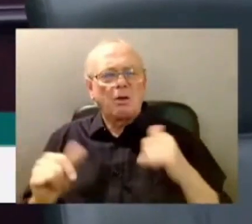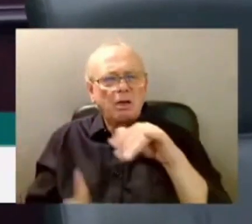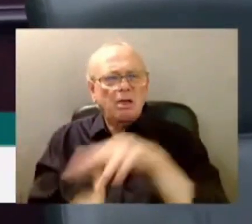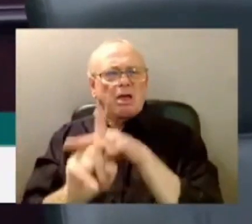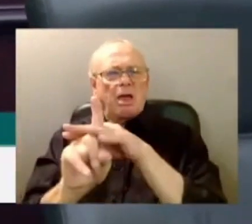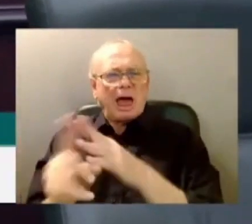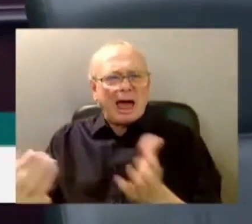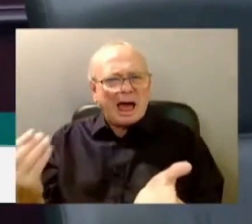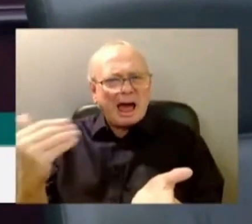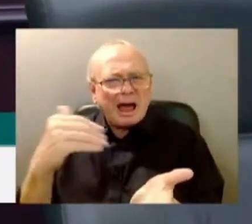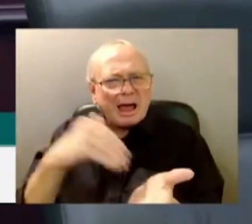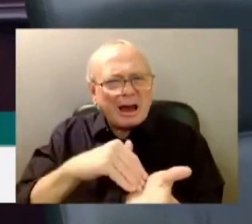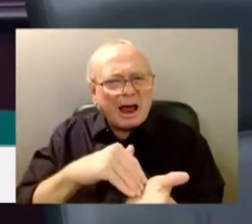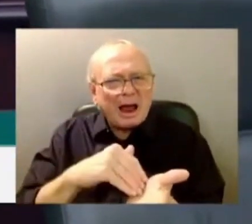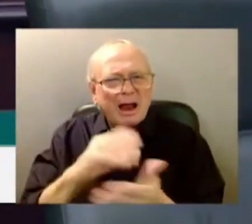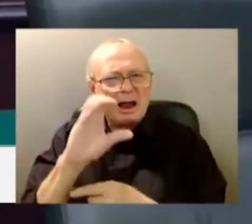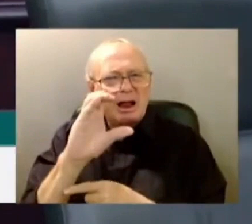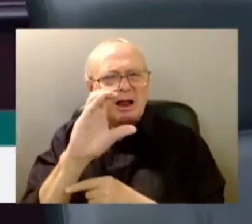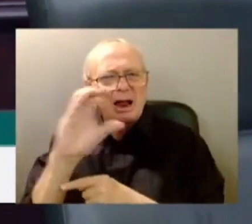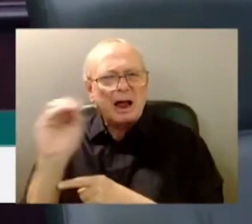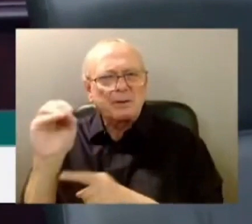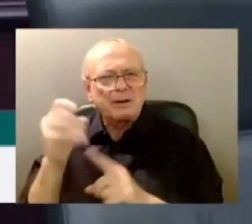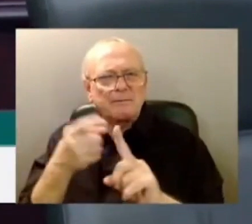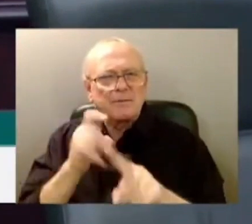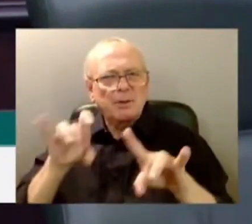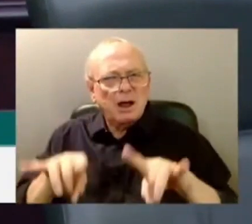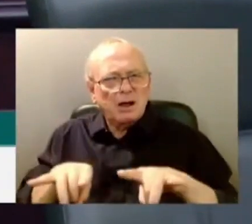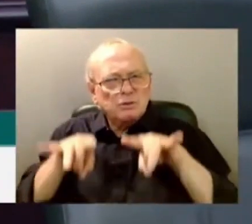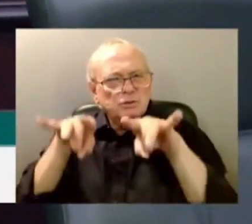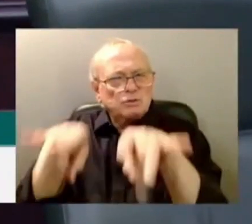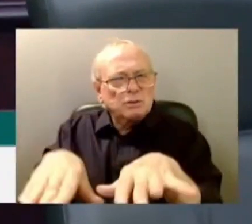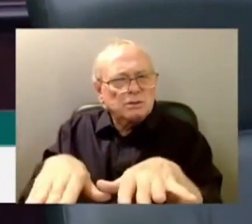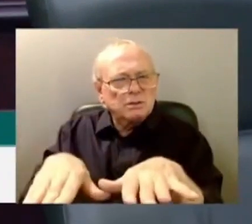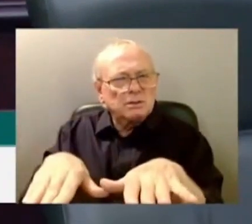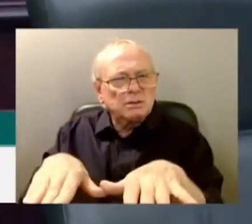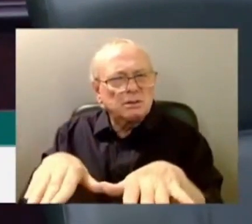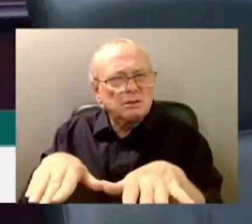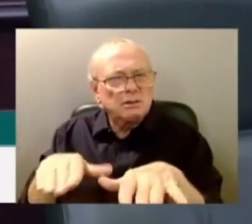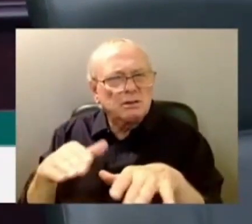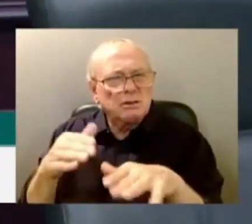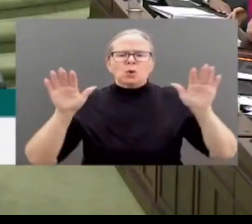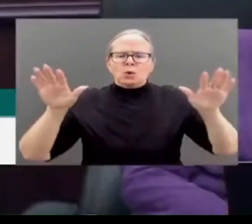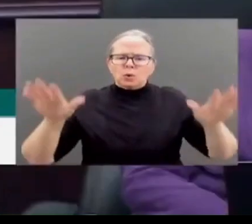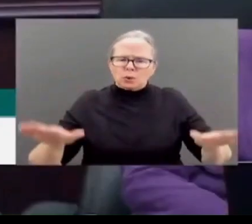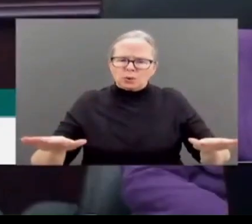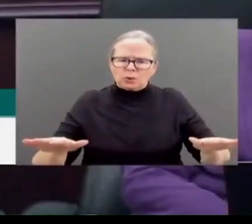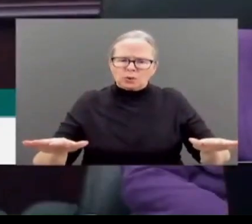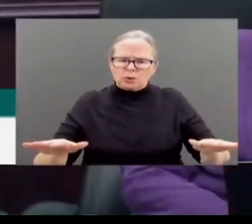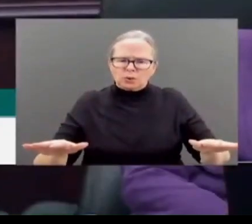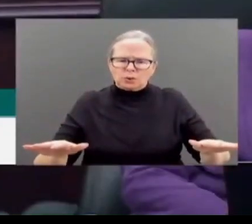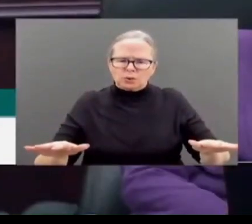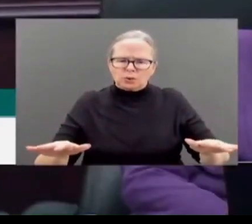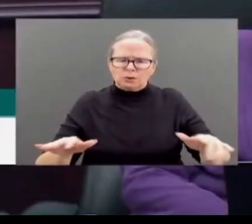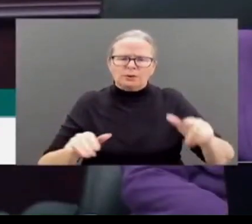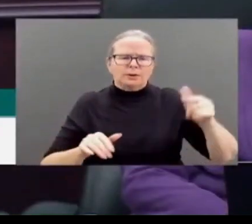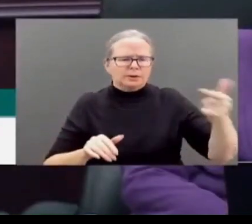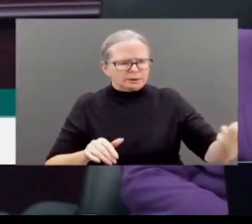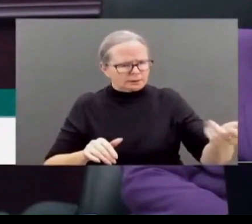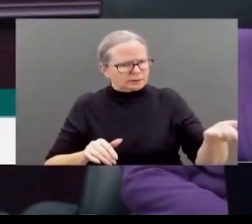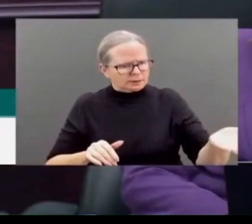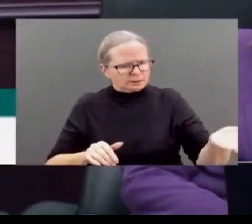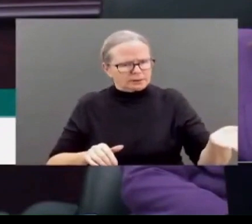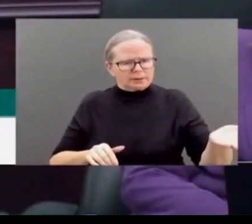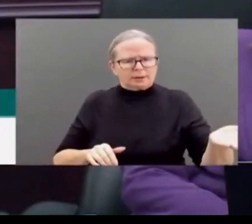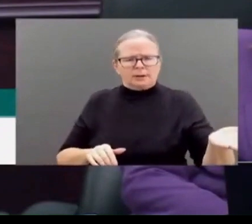Premier finally listen to regular Albertans, pass the Eastern Slopes Protection Act, and say no to coal mines? Well, given that the town of Canmore is